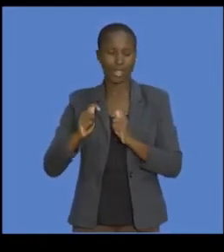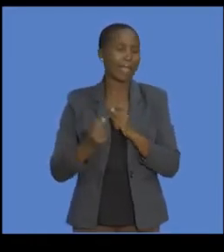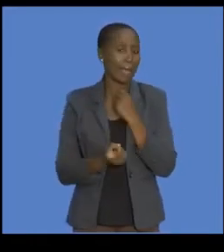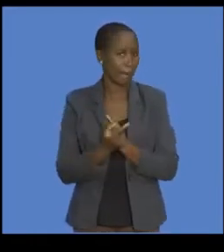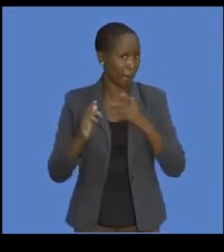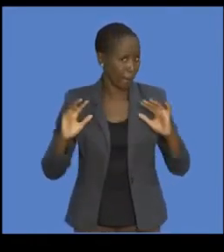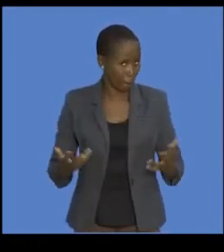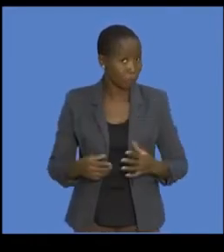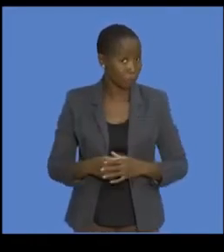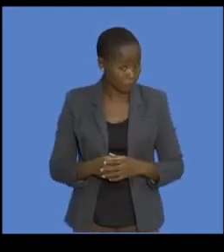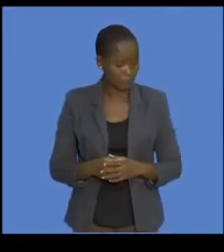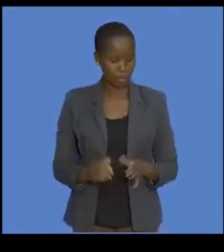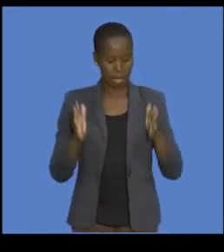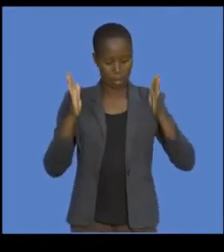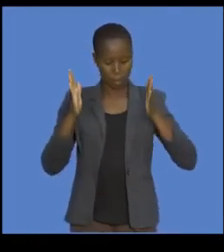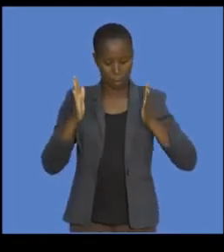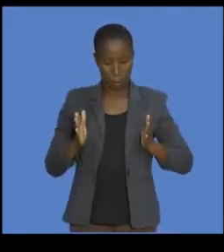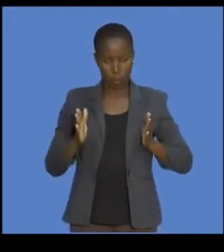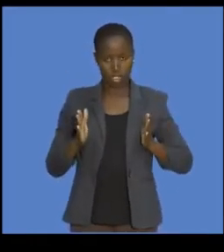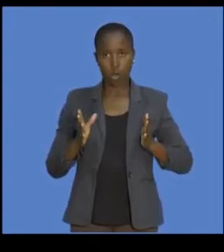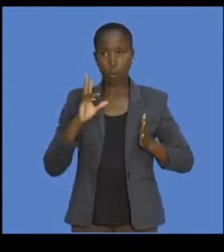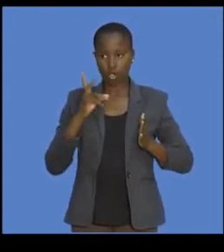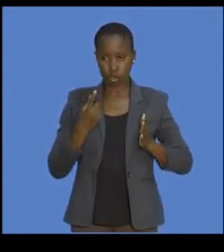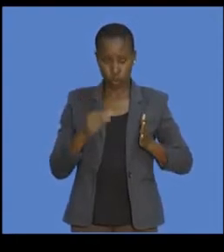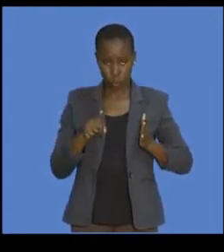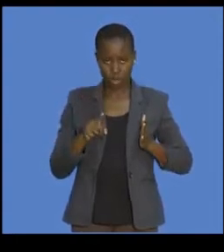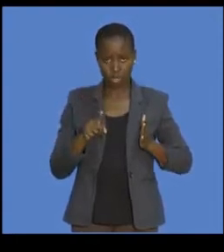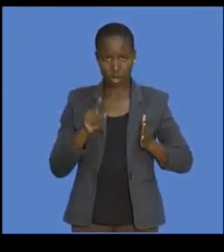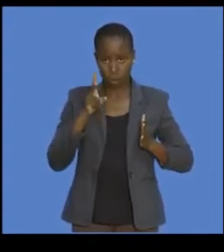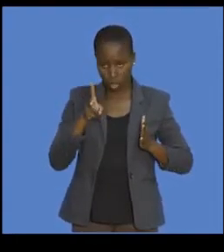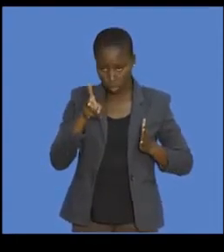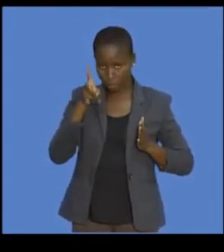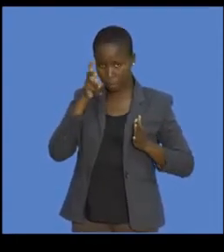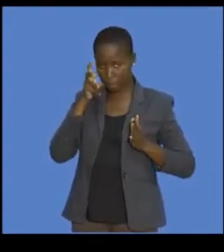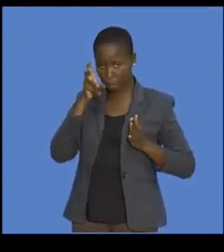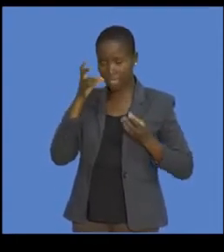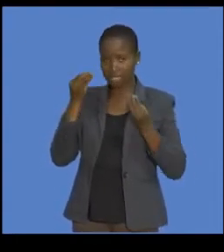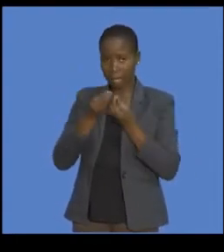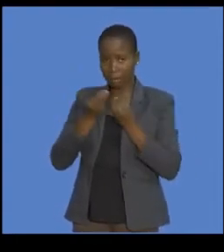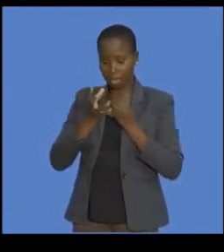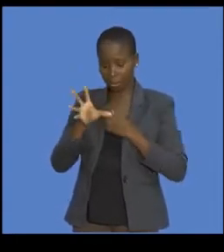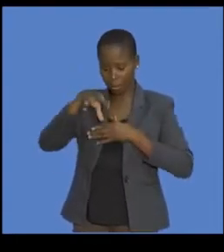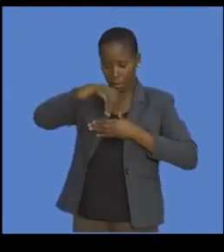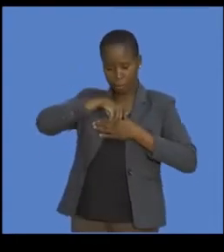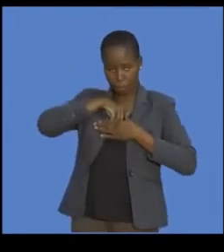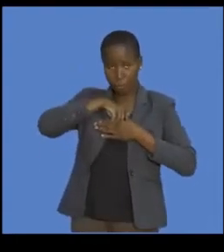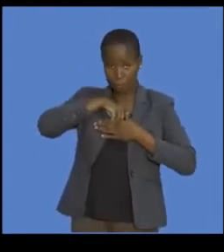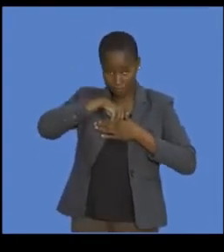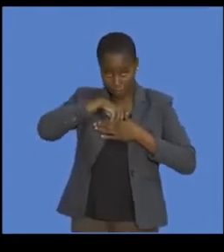pick up a stimulus, and that's a receptor that picks up that stimulus. It will